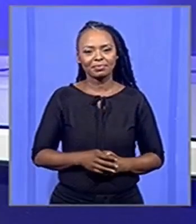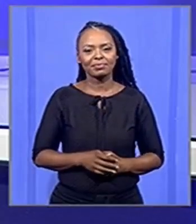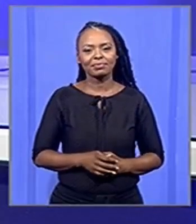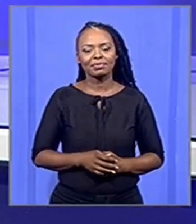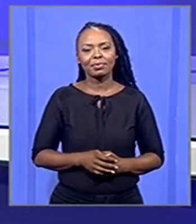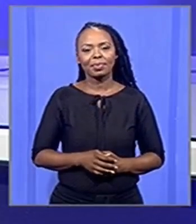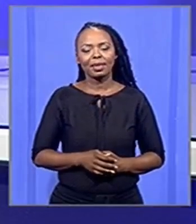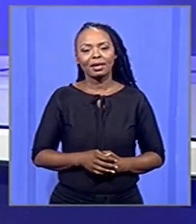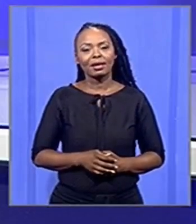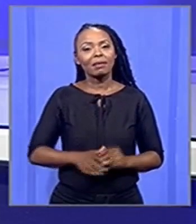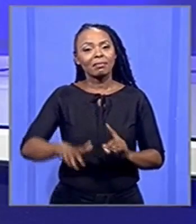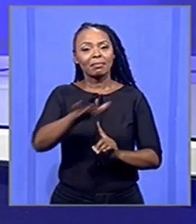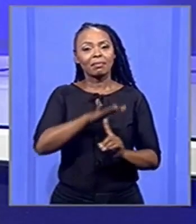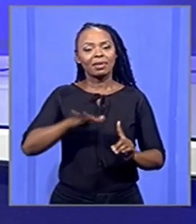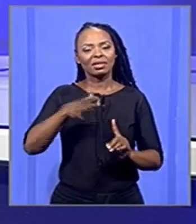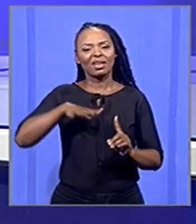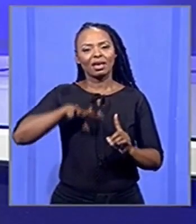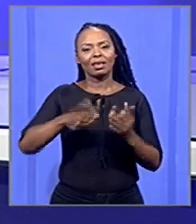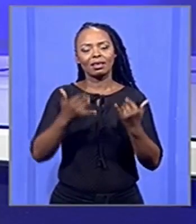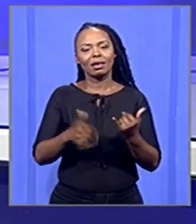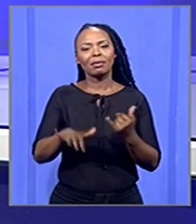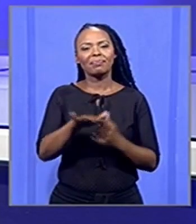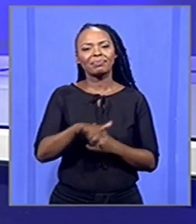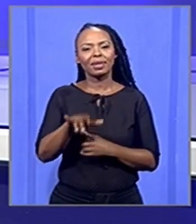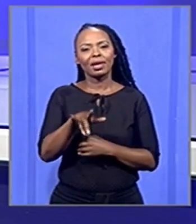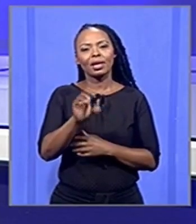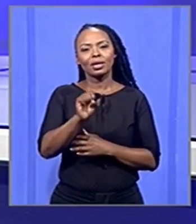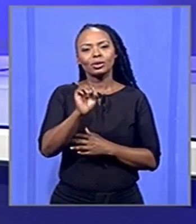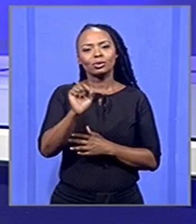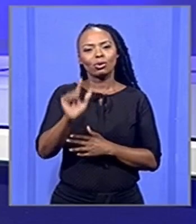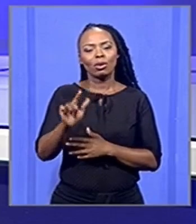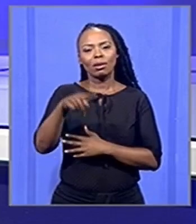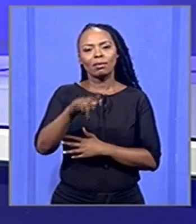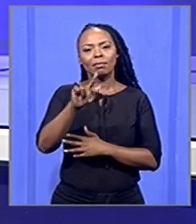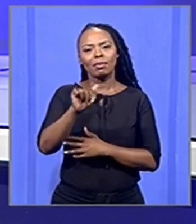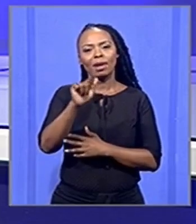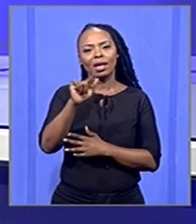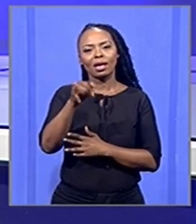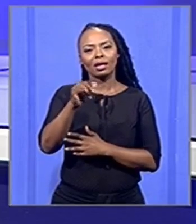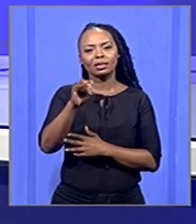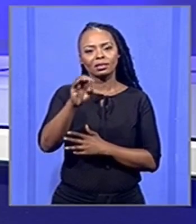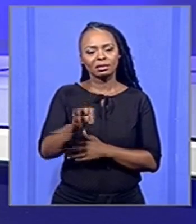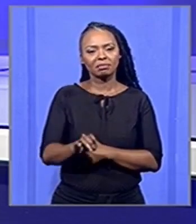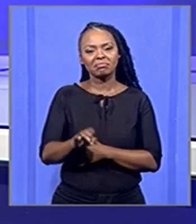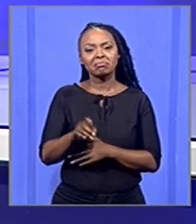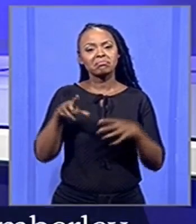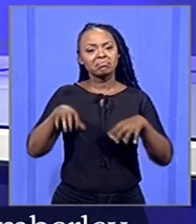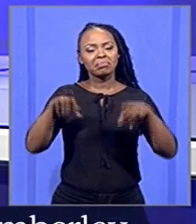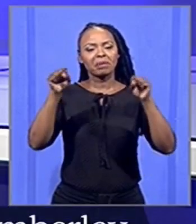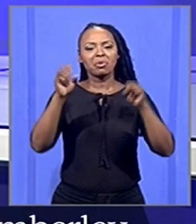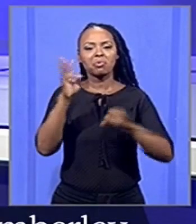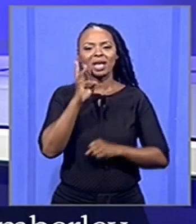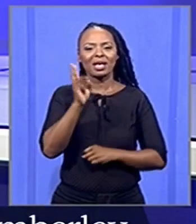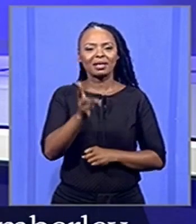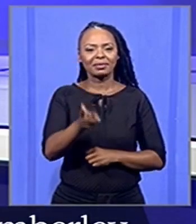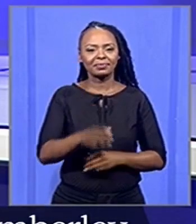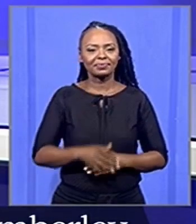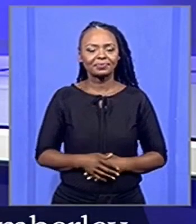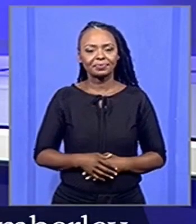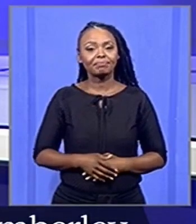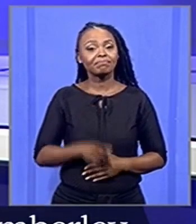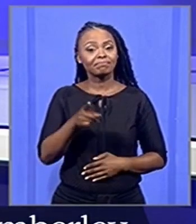Mafelo a mangwe a ka tlase ga masepala wa Solplaatje ka Kimberley a itemogela kgaotšo ya kabo ya metsi gape